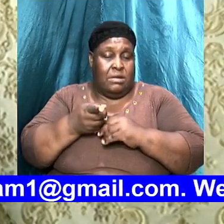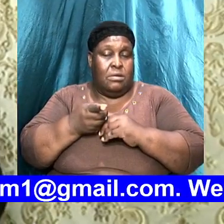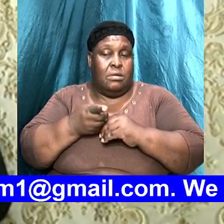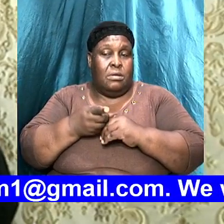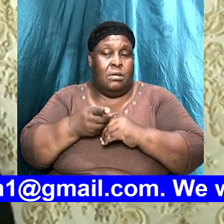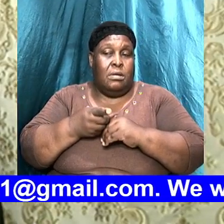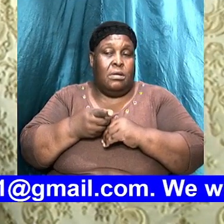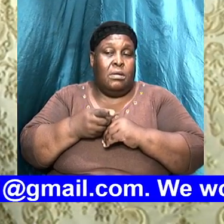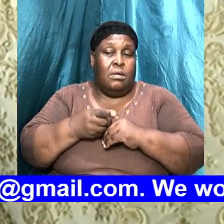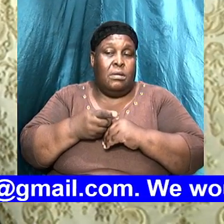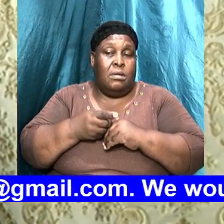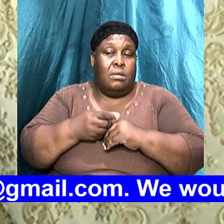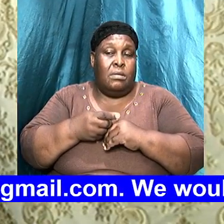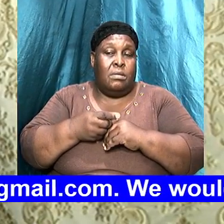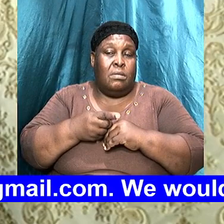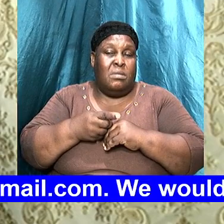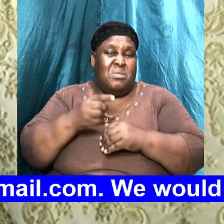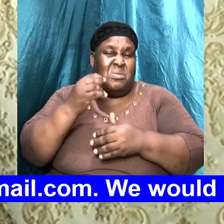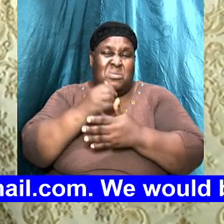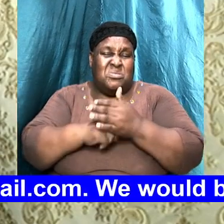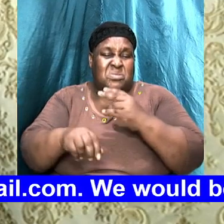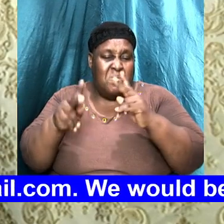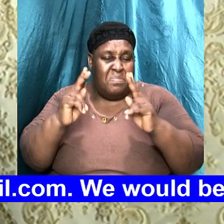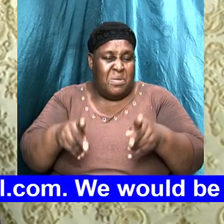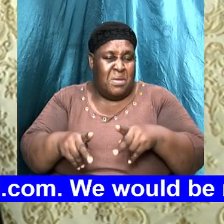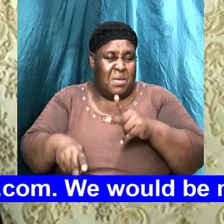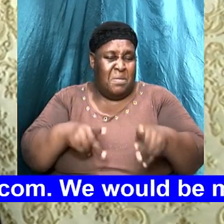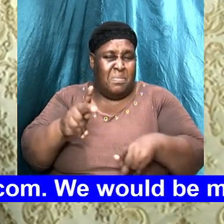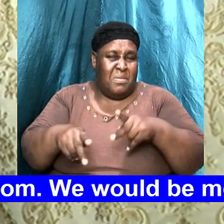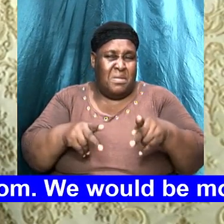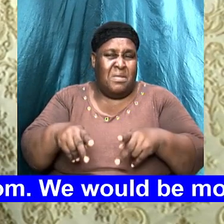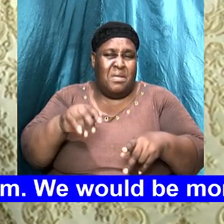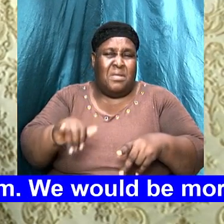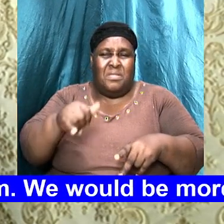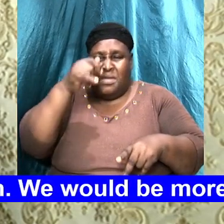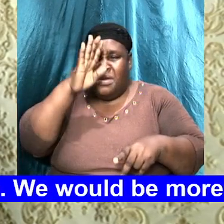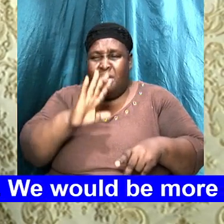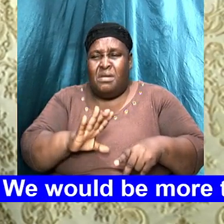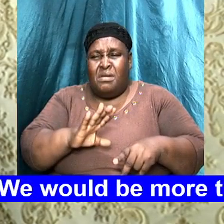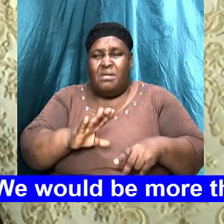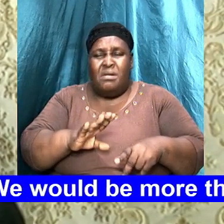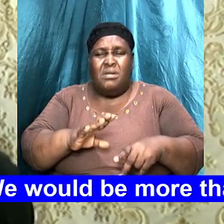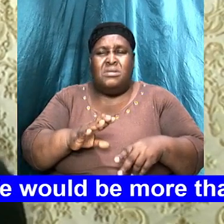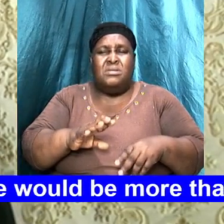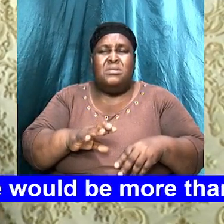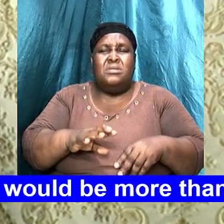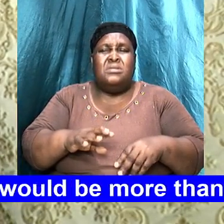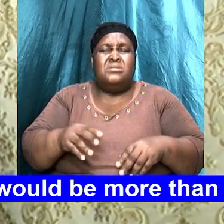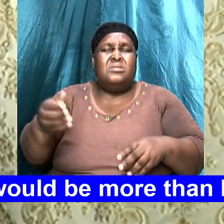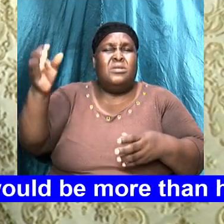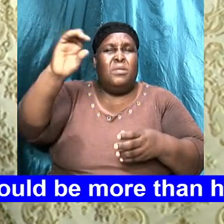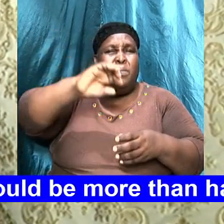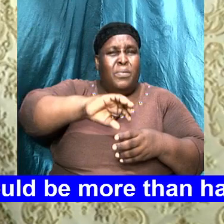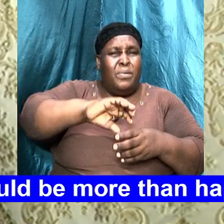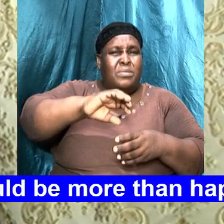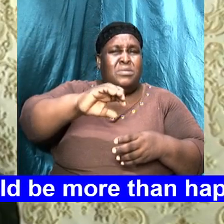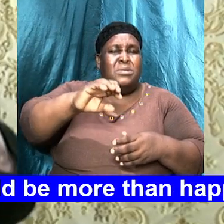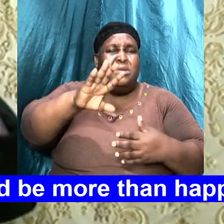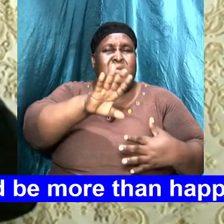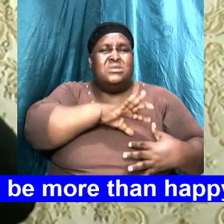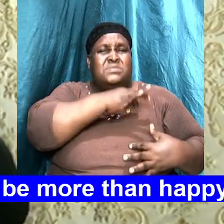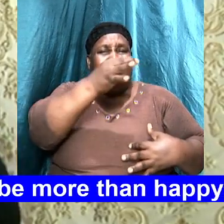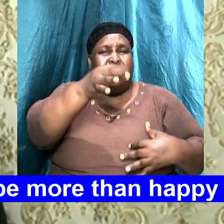it's only a certain set of persons that God is going to pour the Spirit on but John said look here